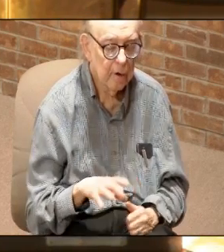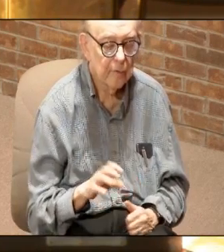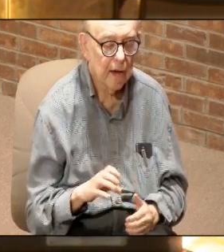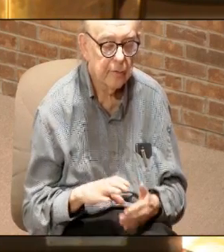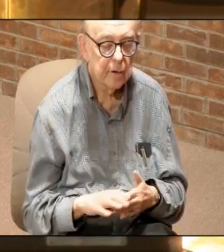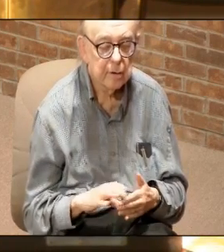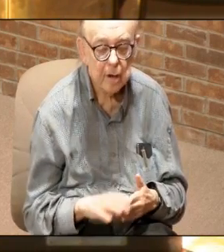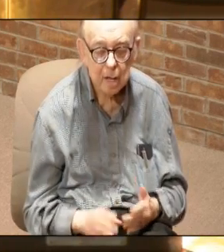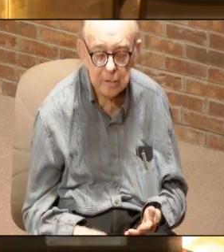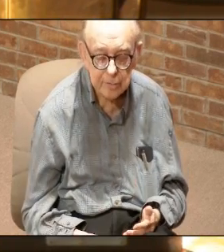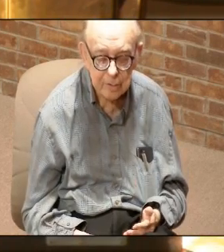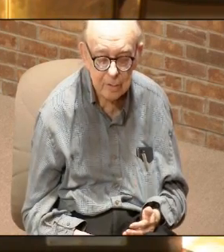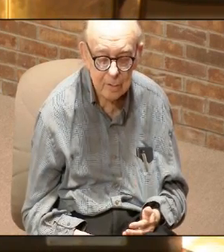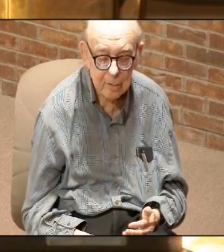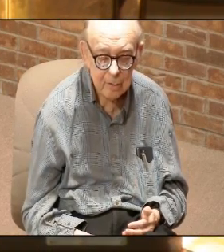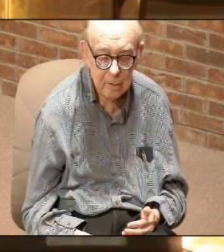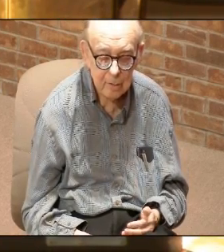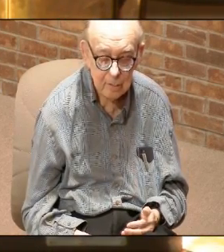$500.